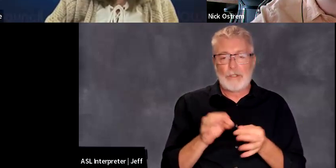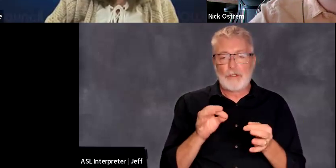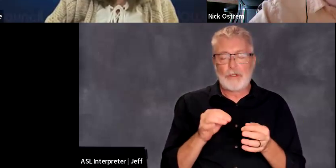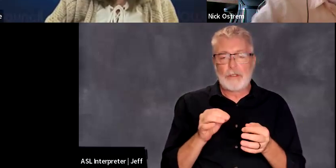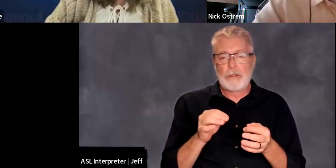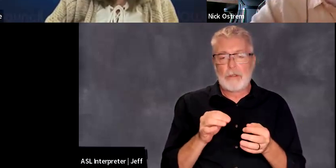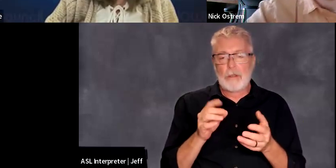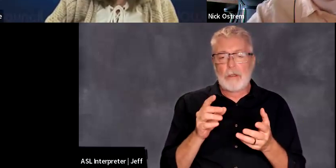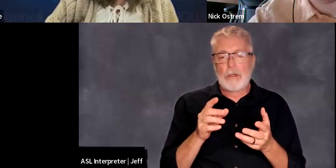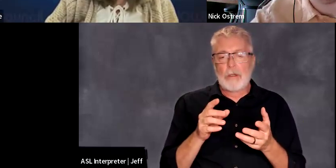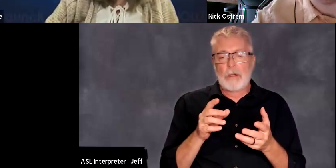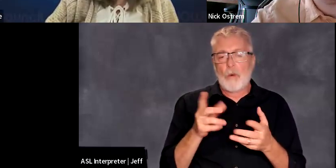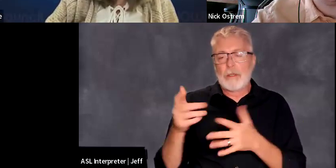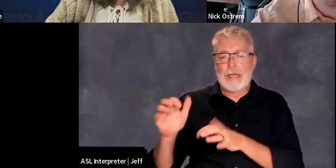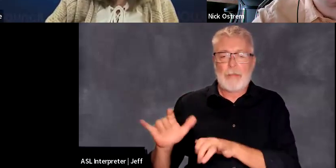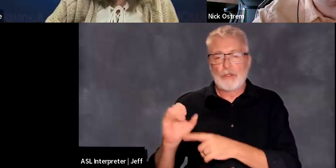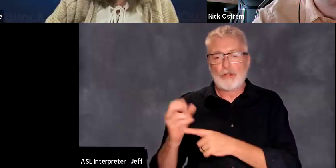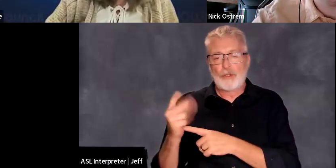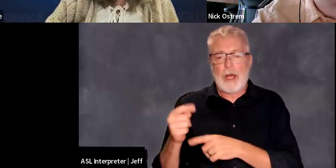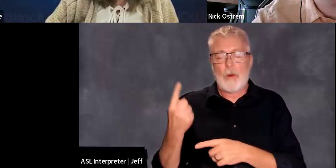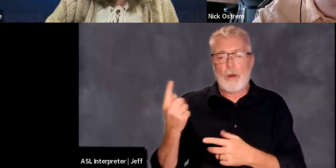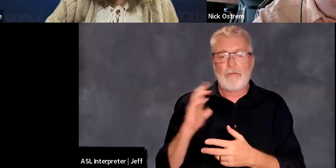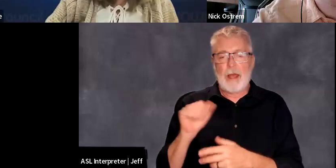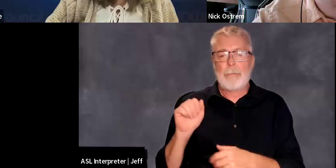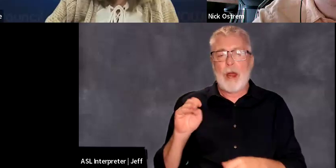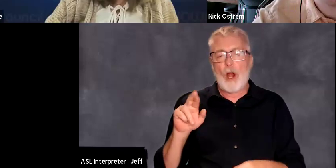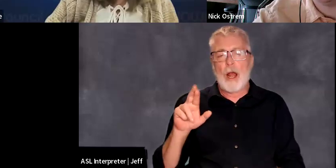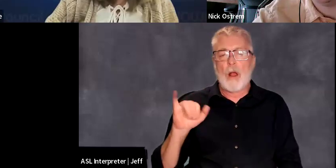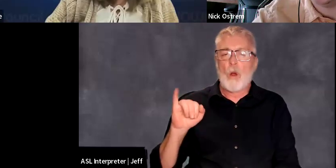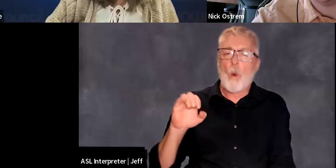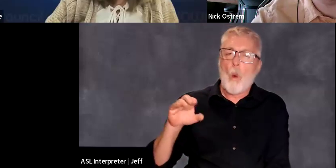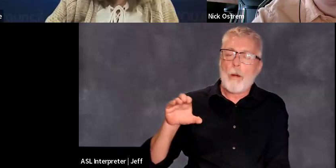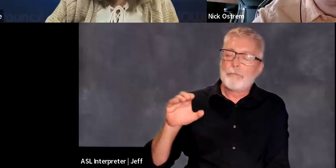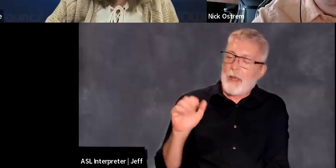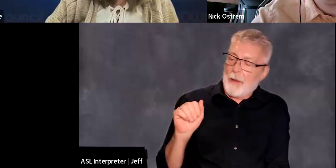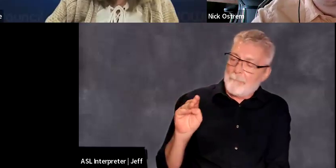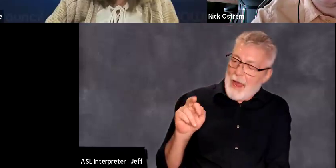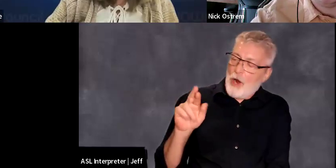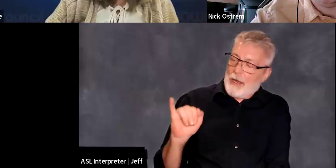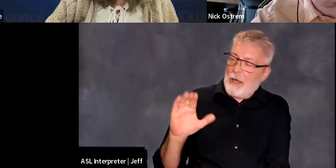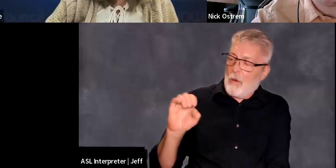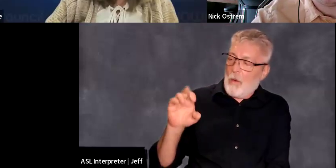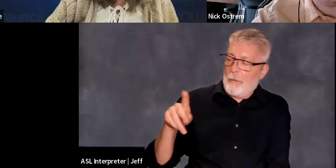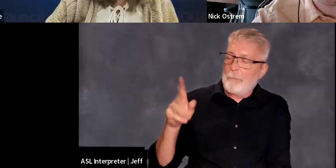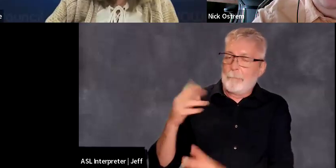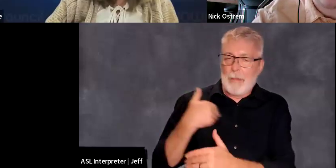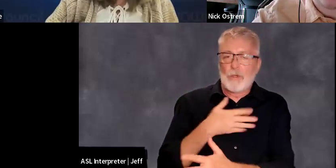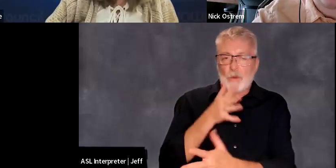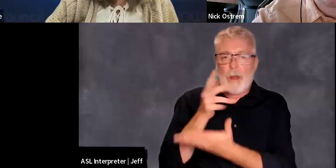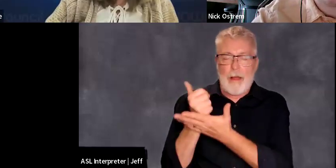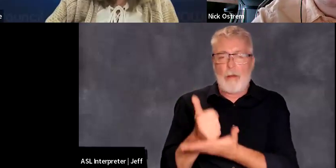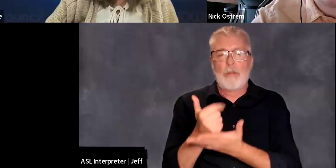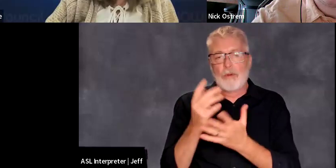You can just shout out in chat, and then one of our AmeriCorps members will be able to help you through that stuff. So do we